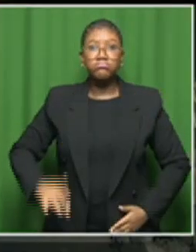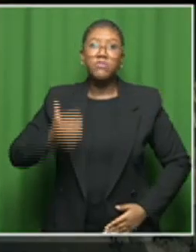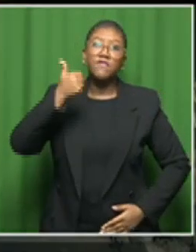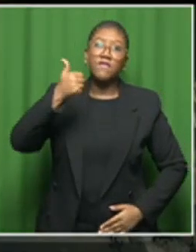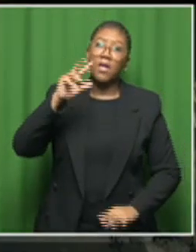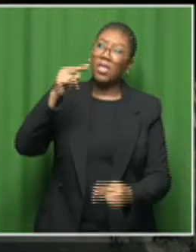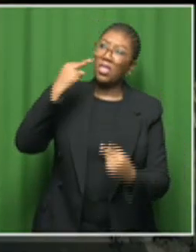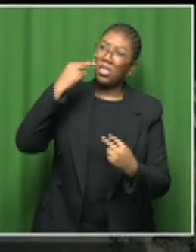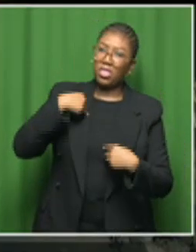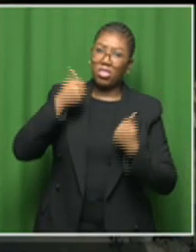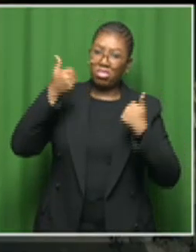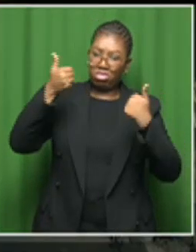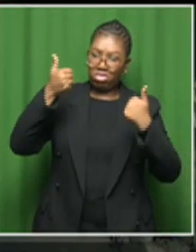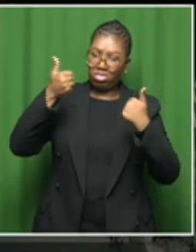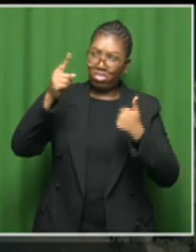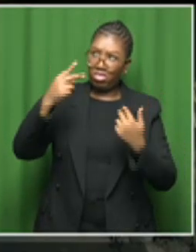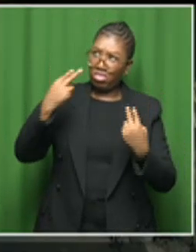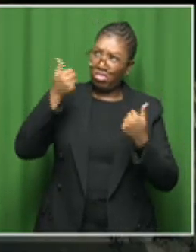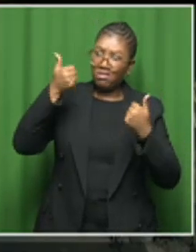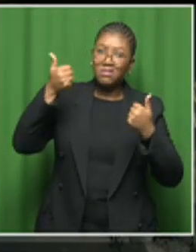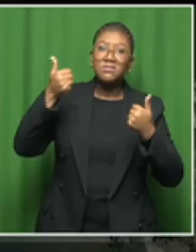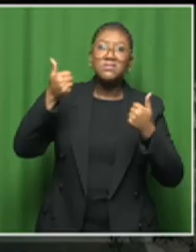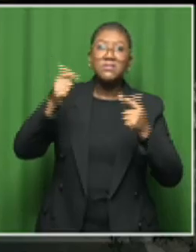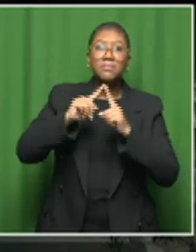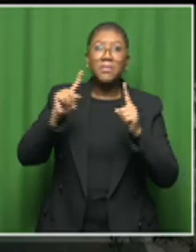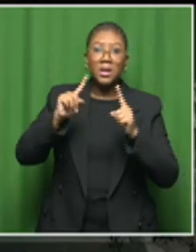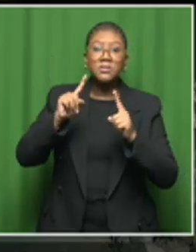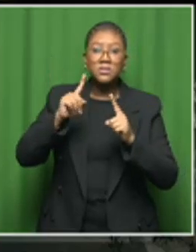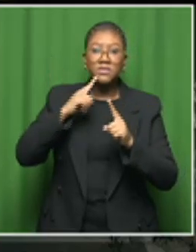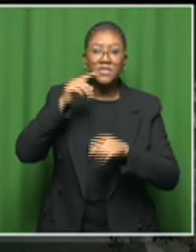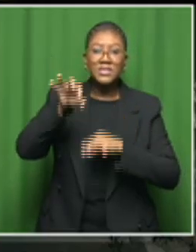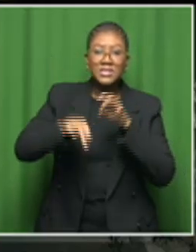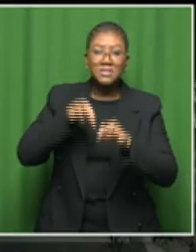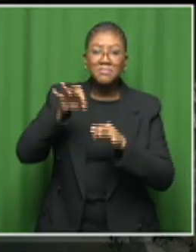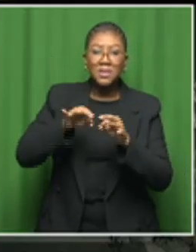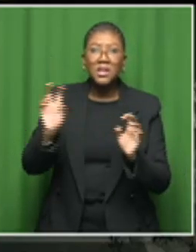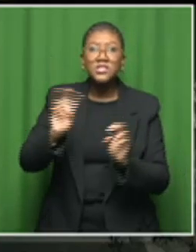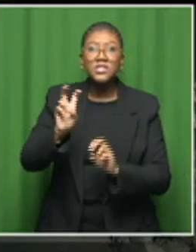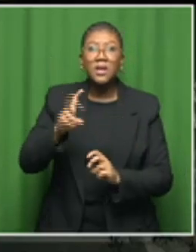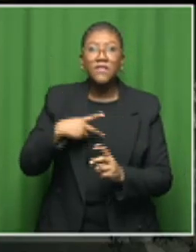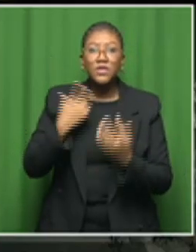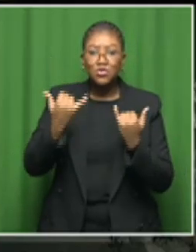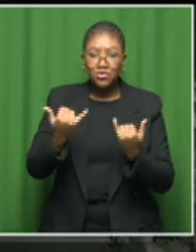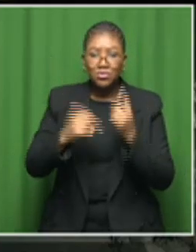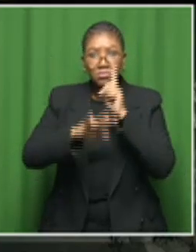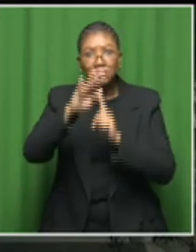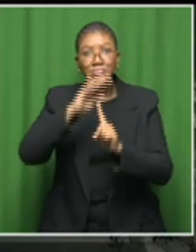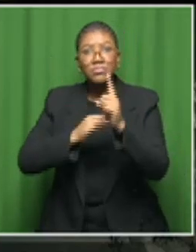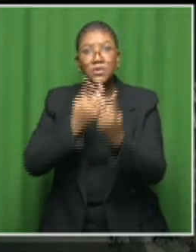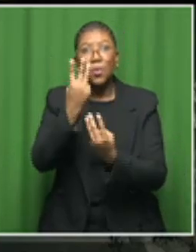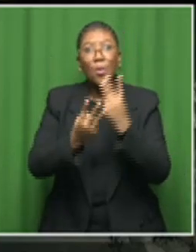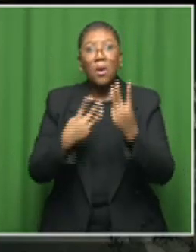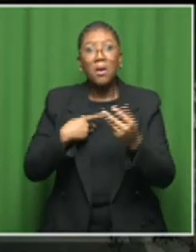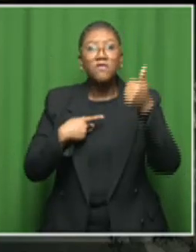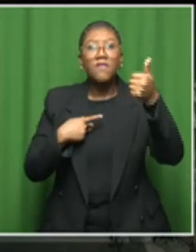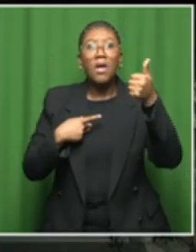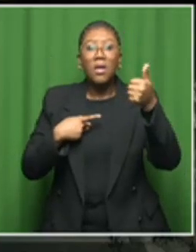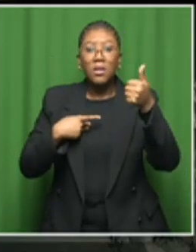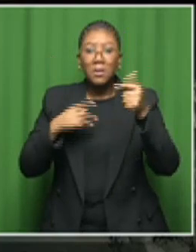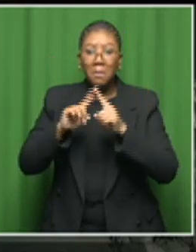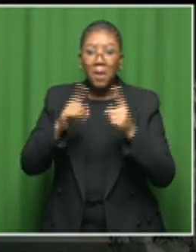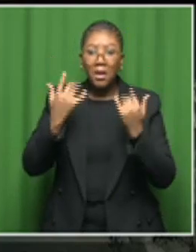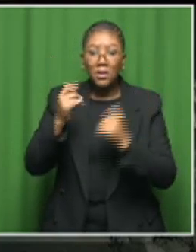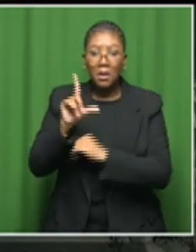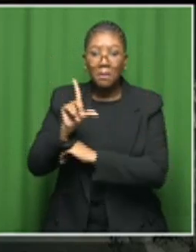happens internally is completely different. And how do you explain to your boss, you come to work looking okay, but you have to telling him that you need to go